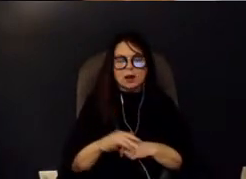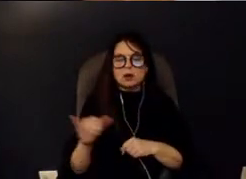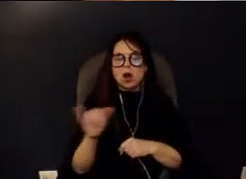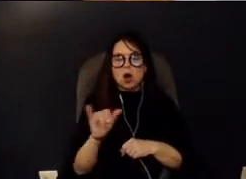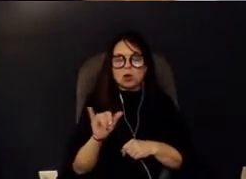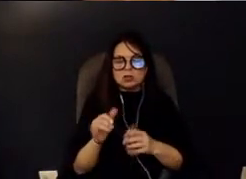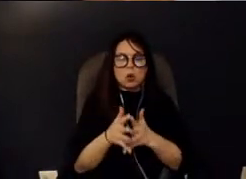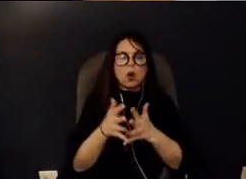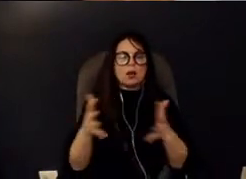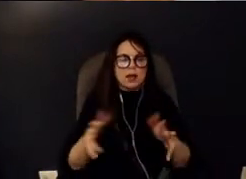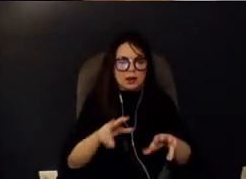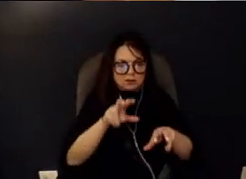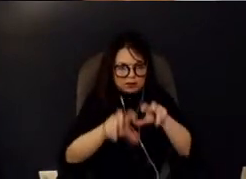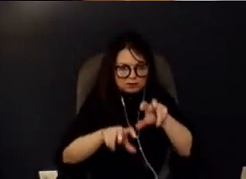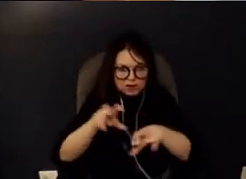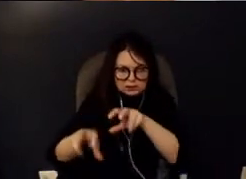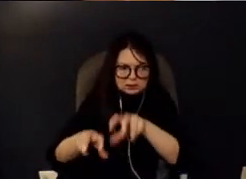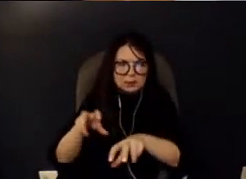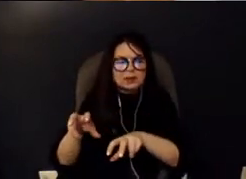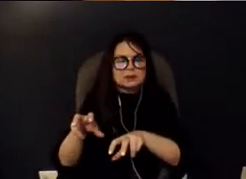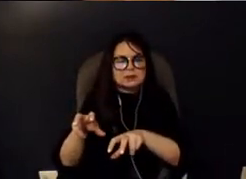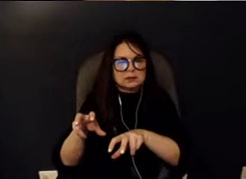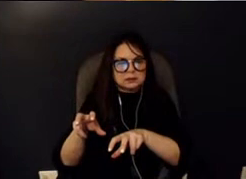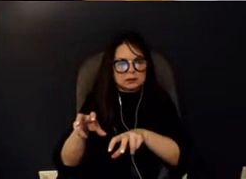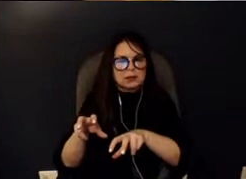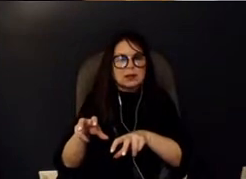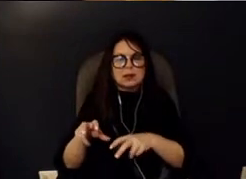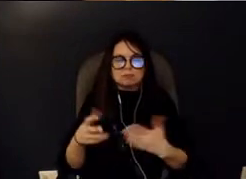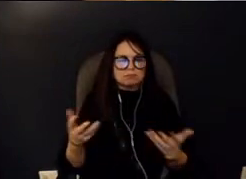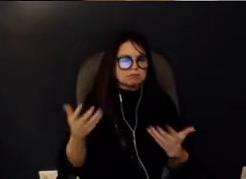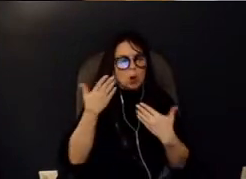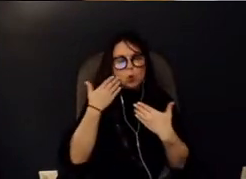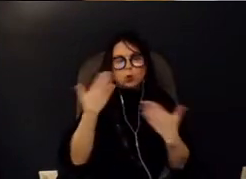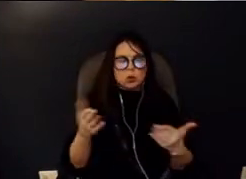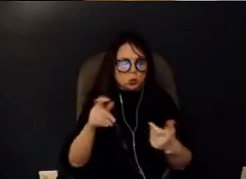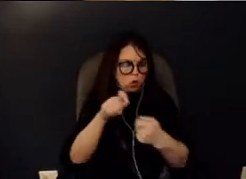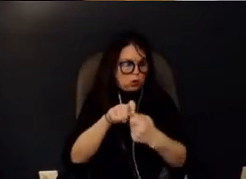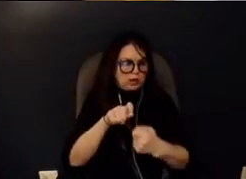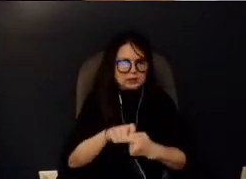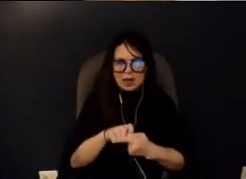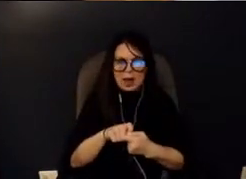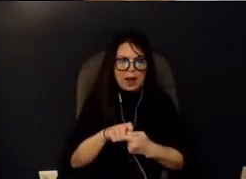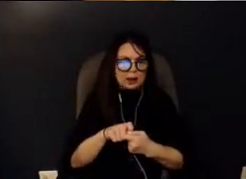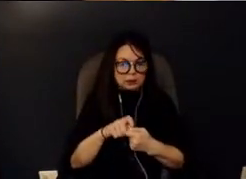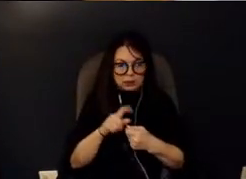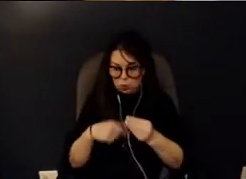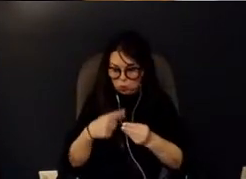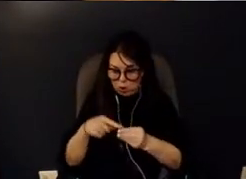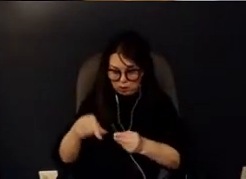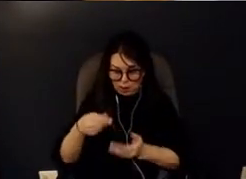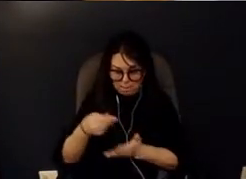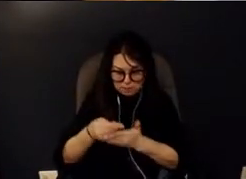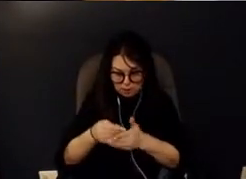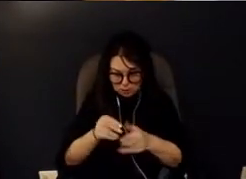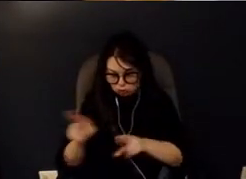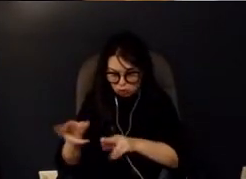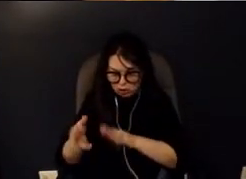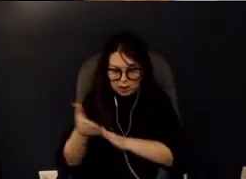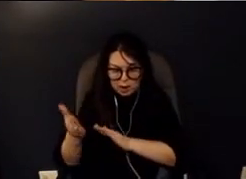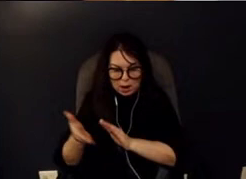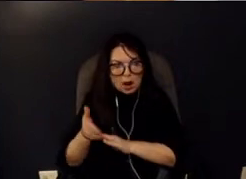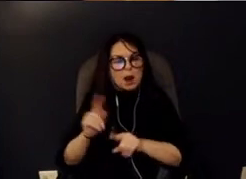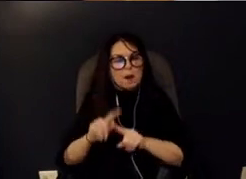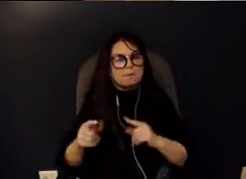systems that we don't know exactly when they'll be operational. We do have some good ideas on that, but we also don't